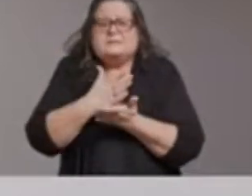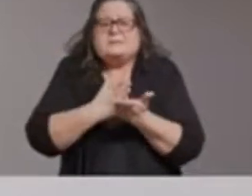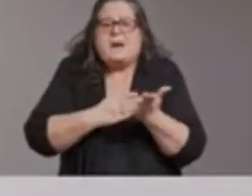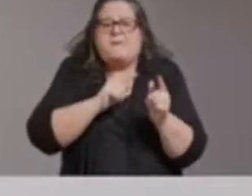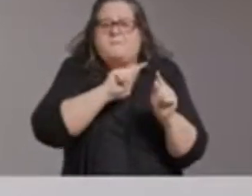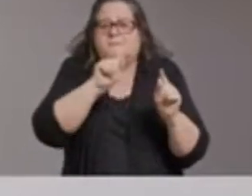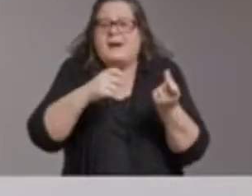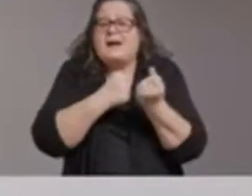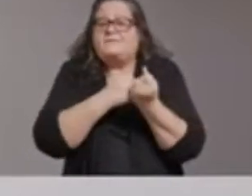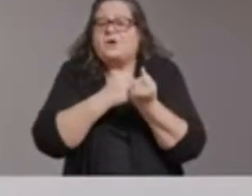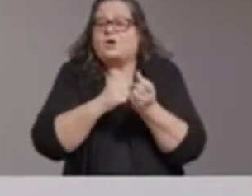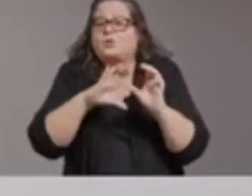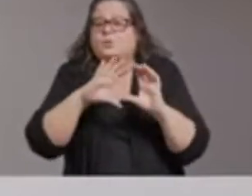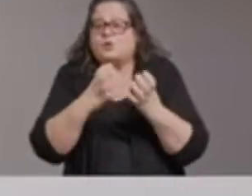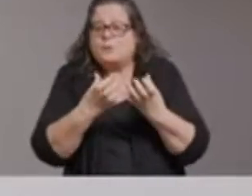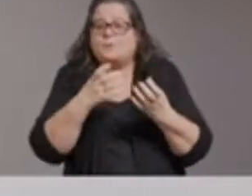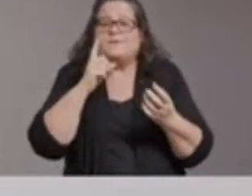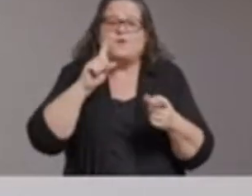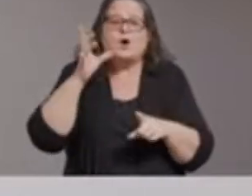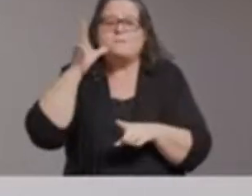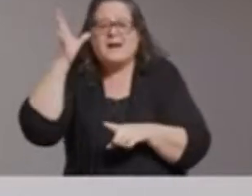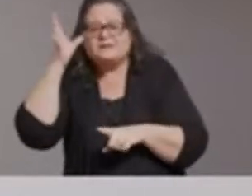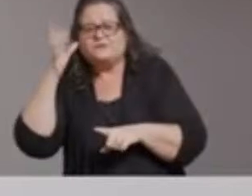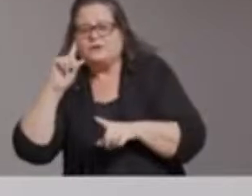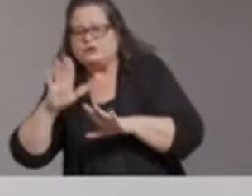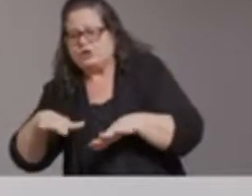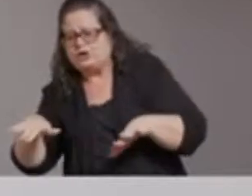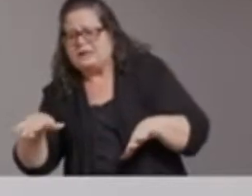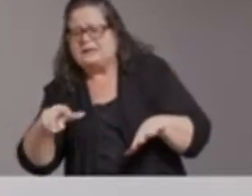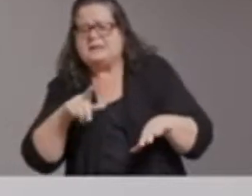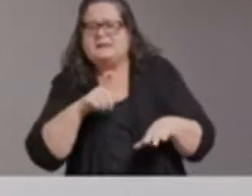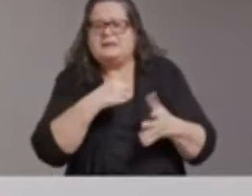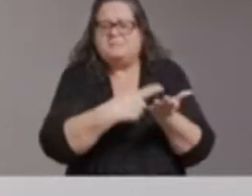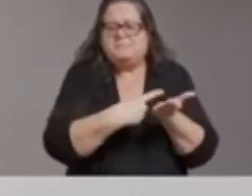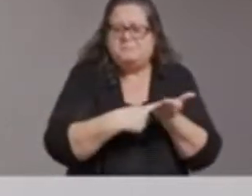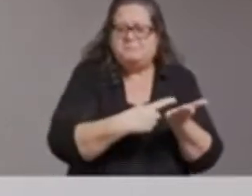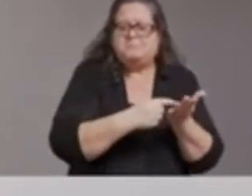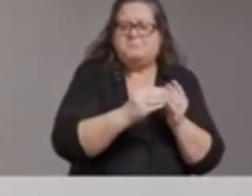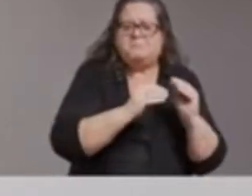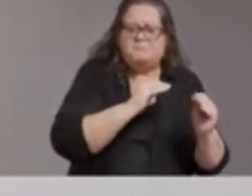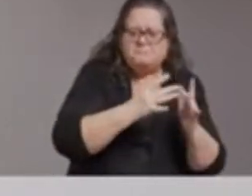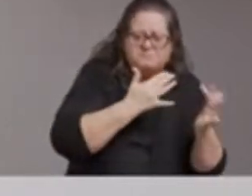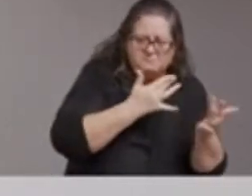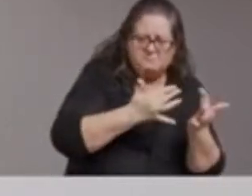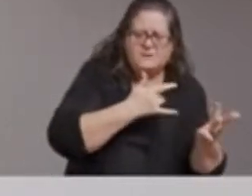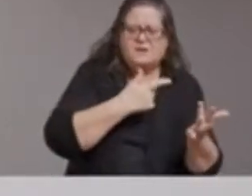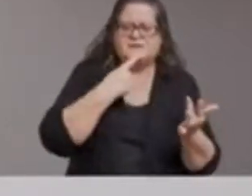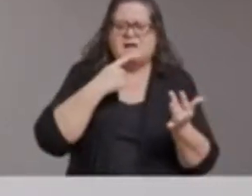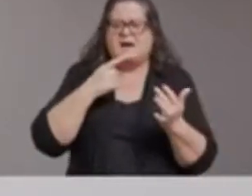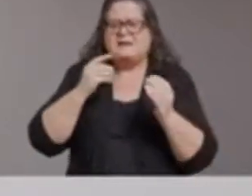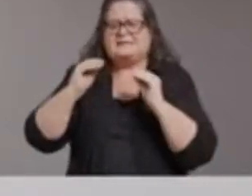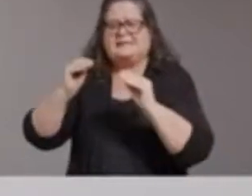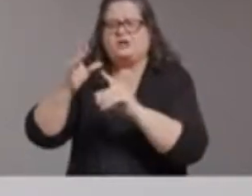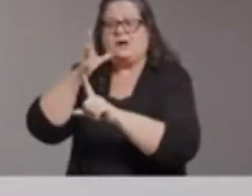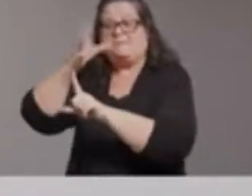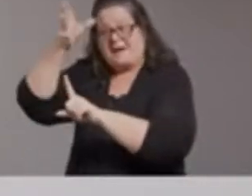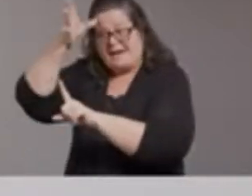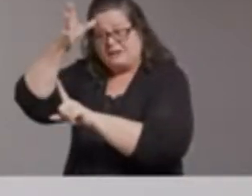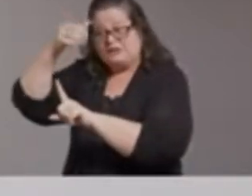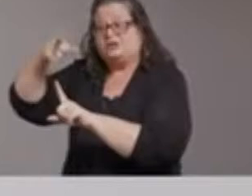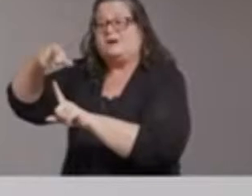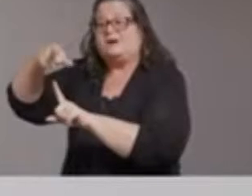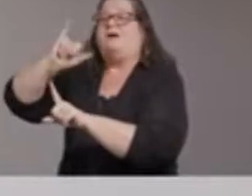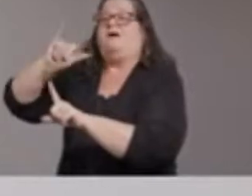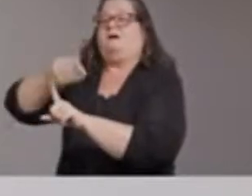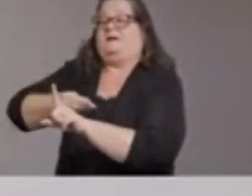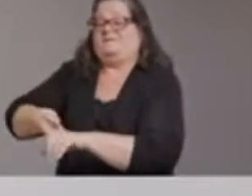to educate parents to vaccinate their children? Yeah, so you're right. We're